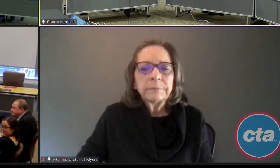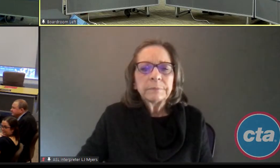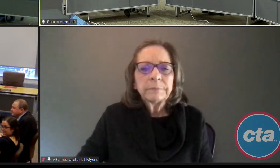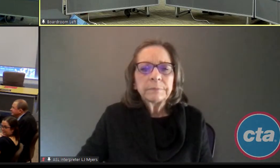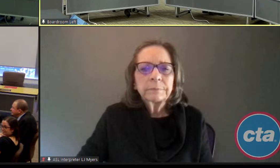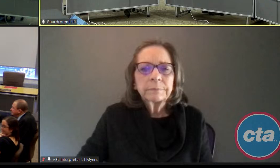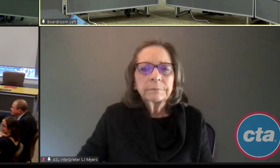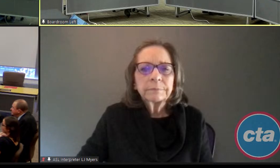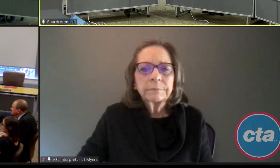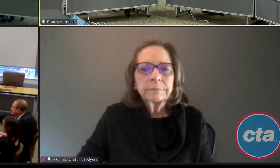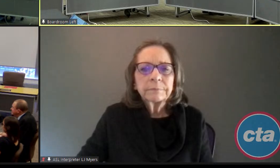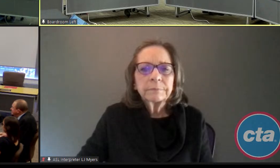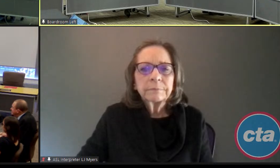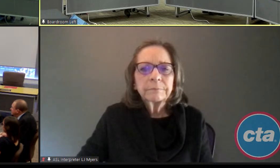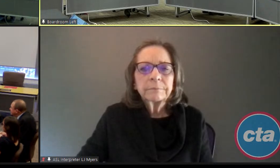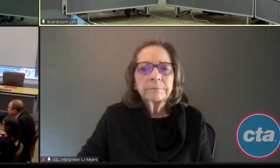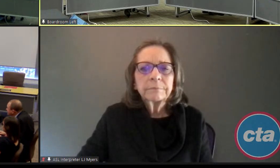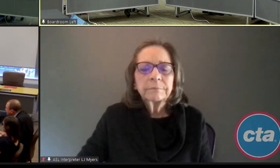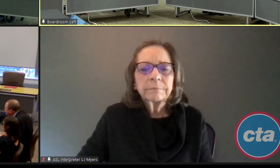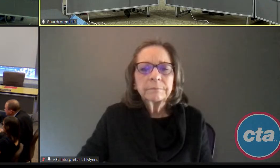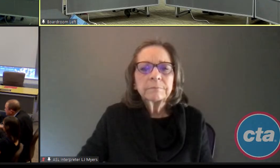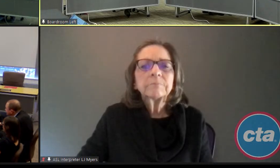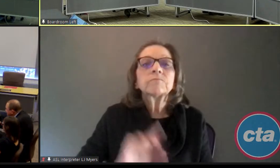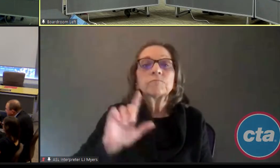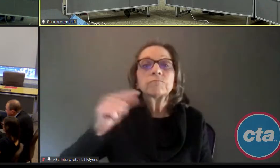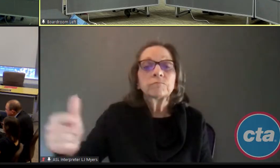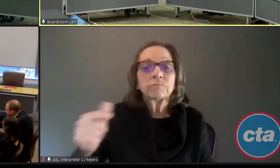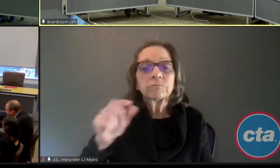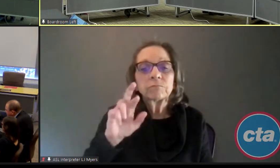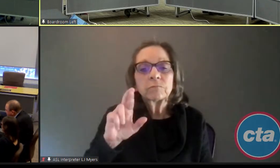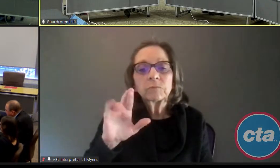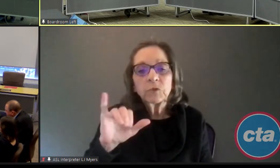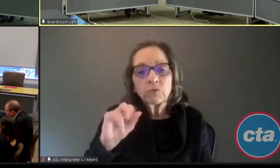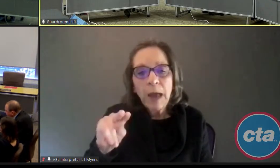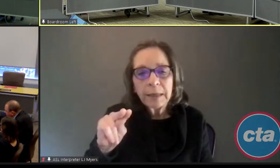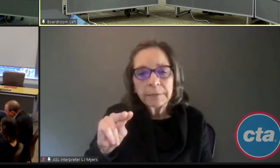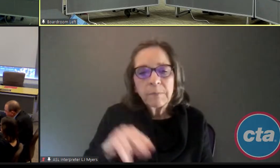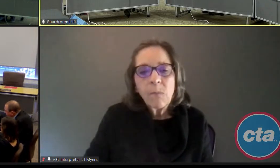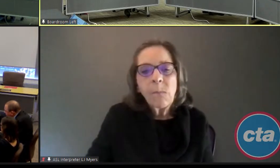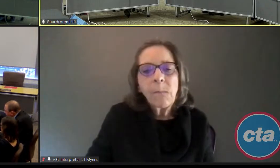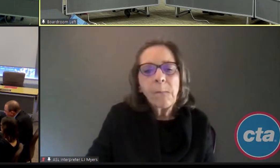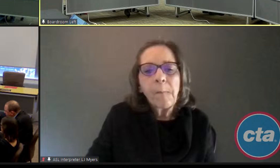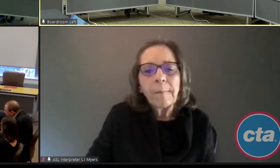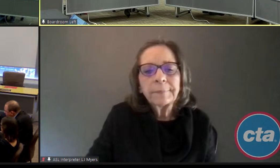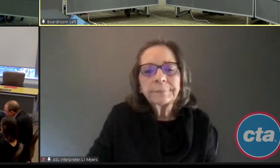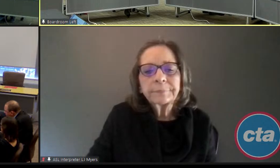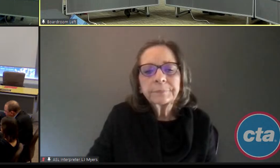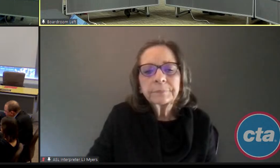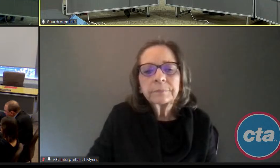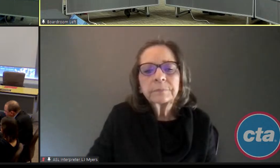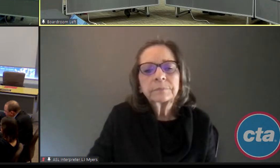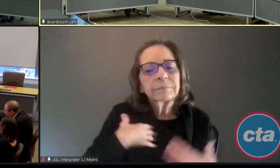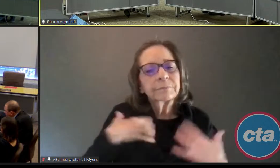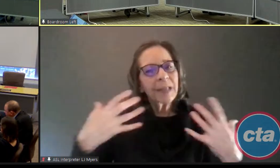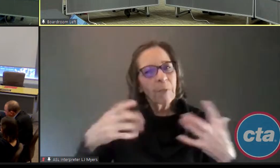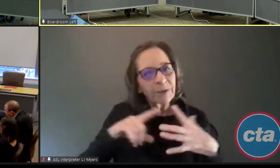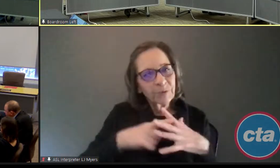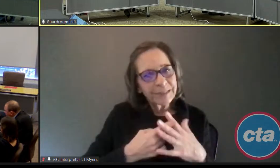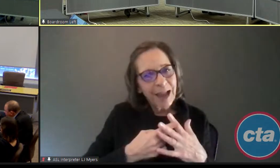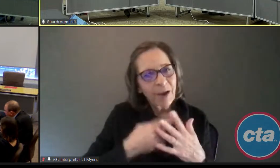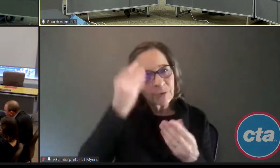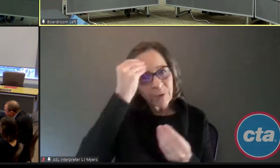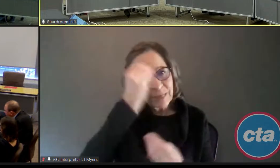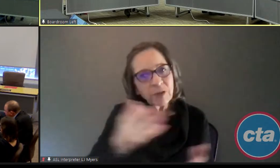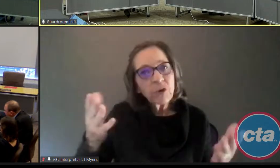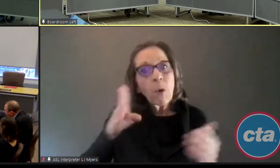Go on, Ryan McCray. Yeah, so let me start by saying I love most of y'all's priorities. They sound very in line with what the